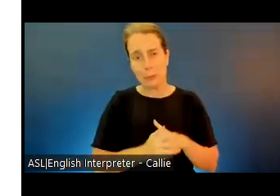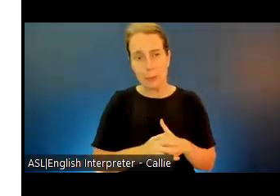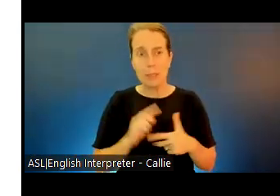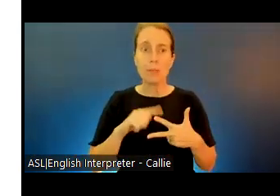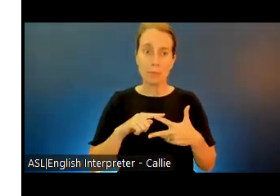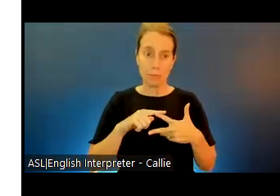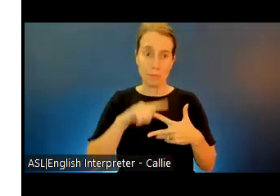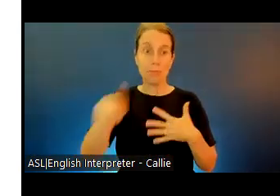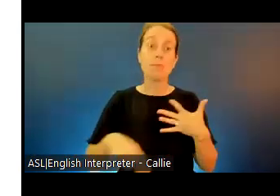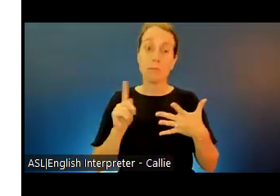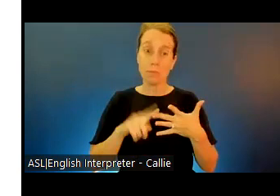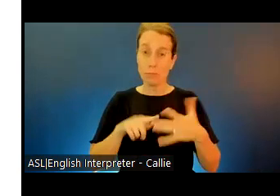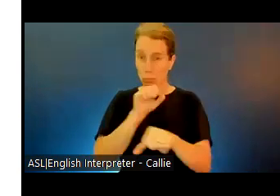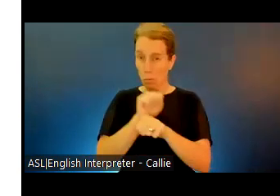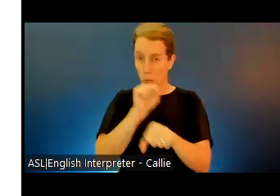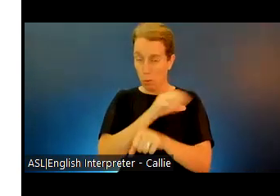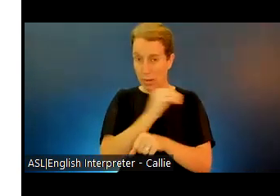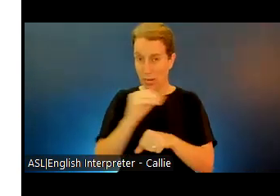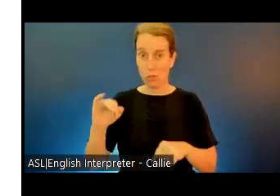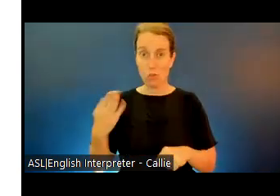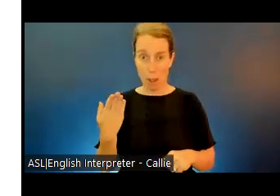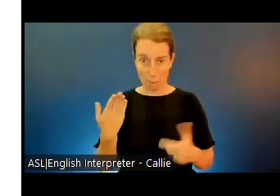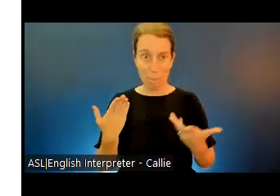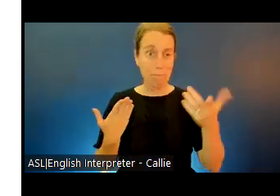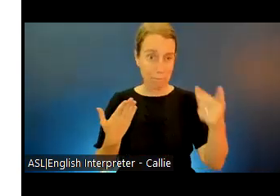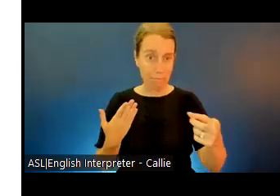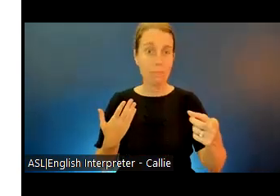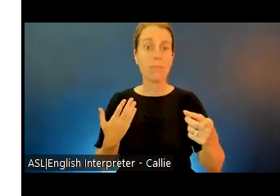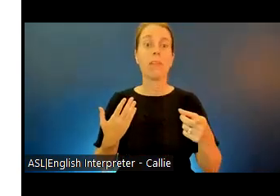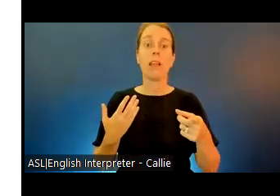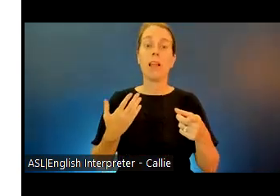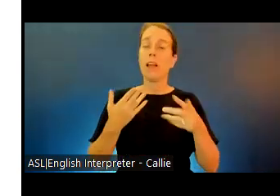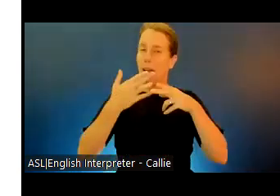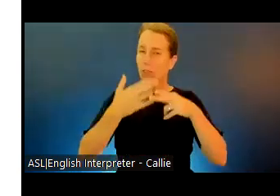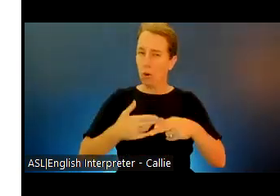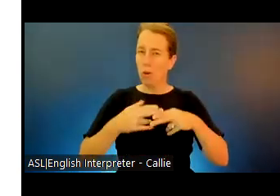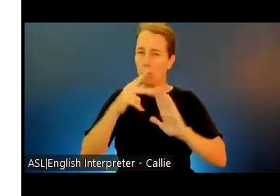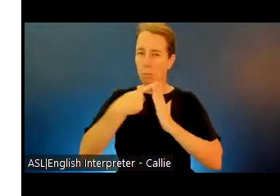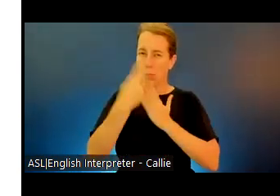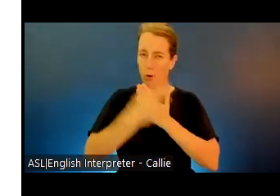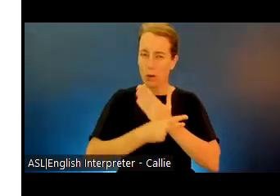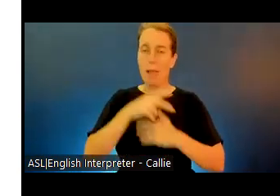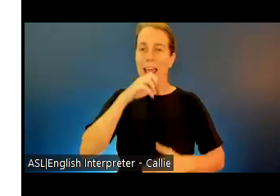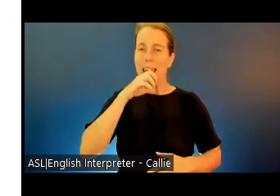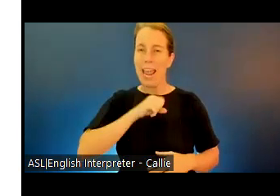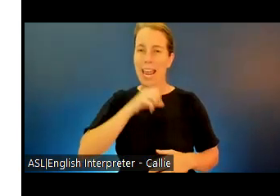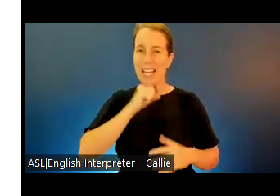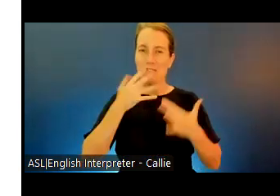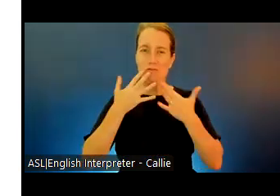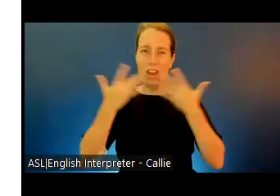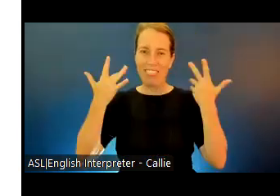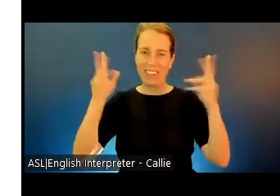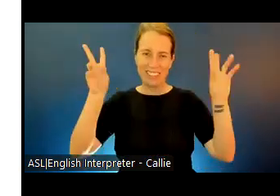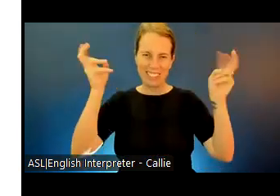called Age-Friendly South Carolina Businesses, which allows us to go out and have businesses take a pledge to be